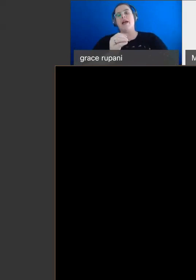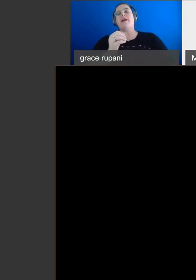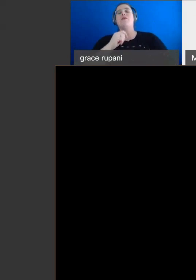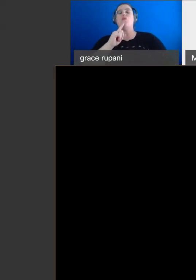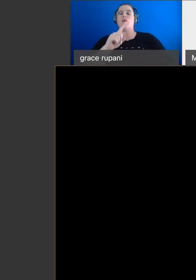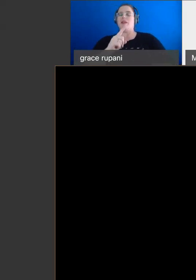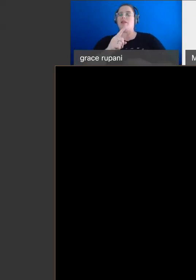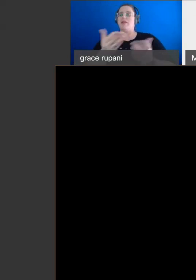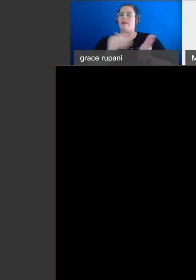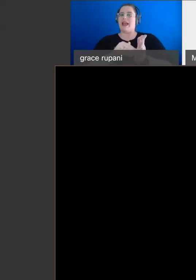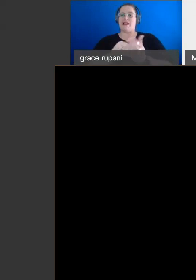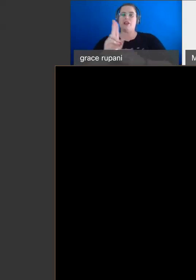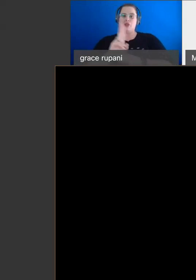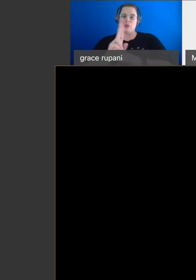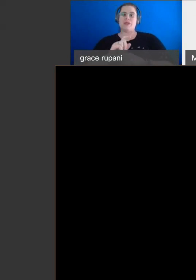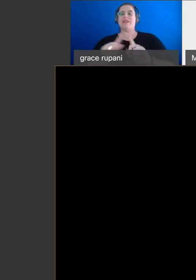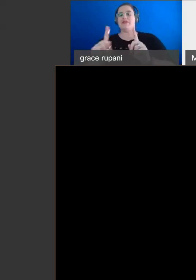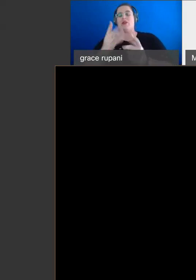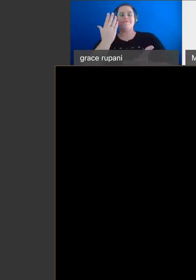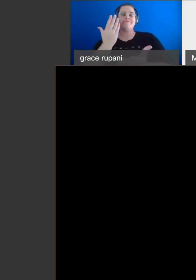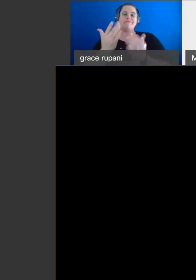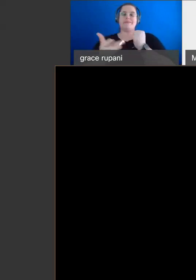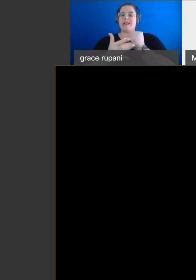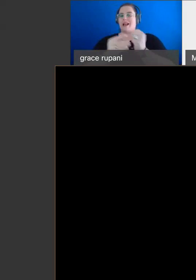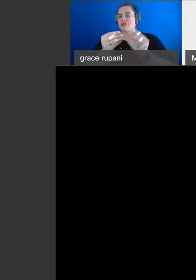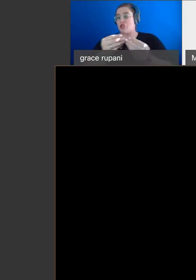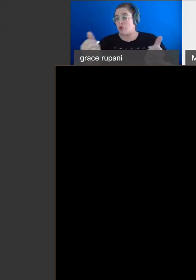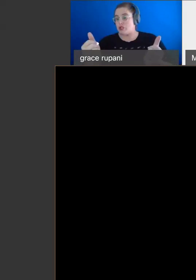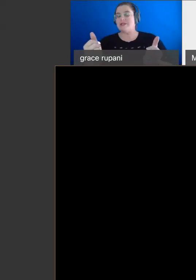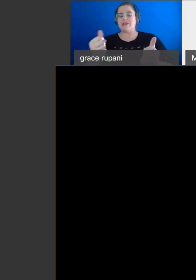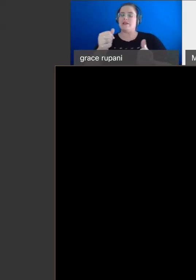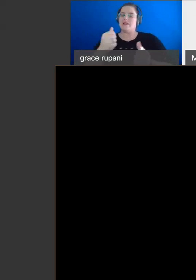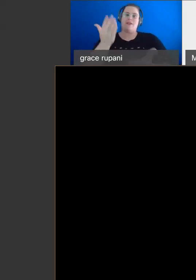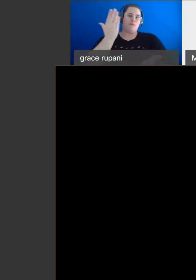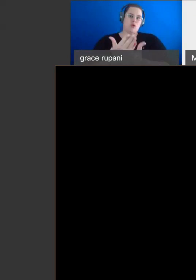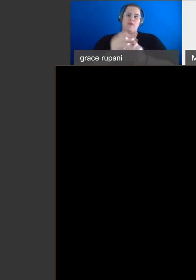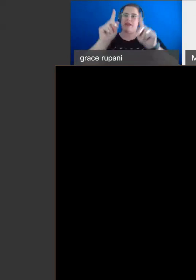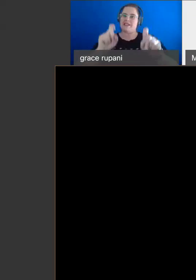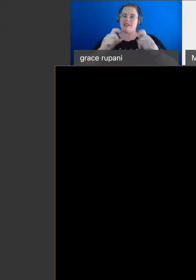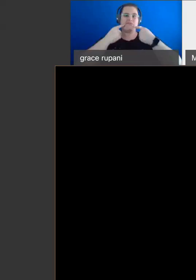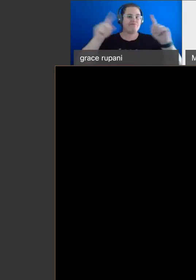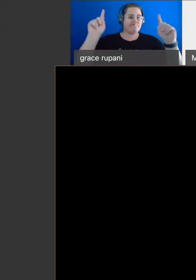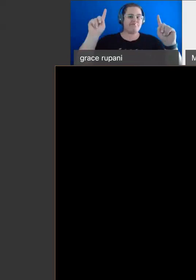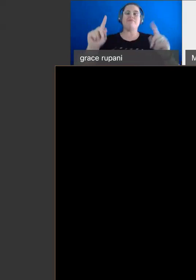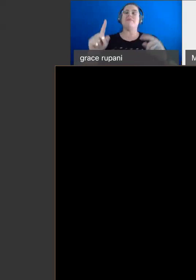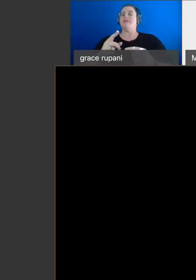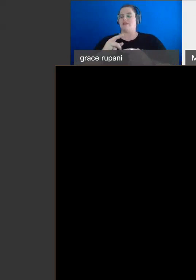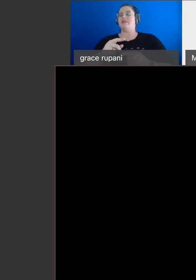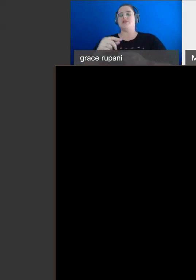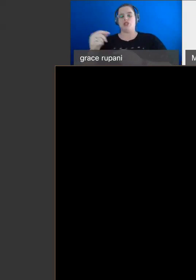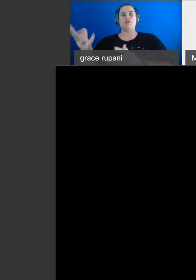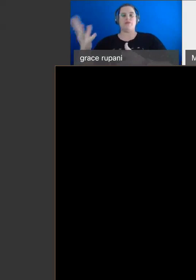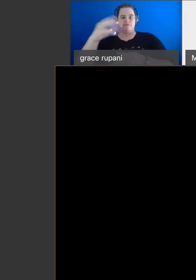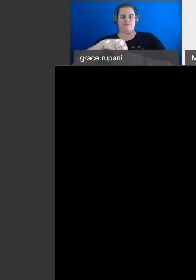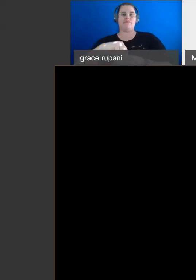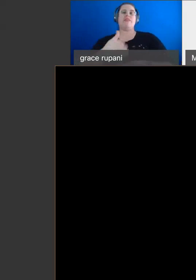to promote independence for people with disabilities. Another opportunity I wanted to highlight, which I think really speaks